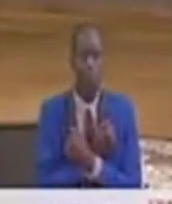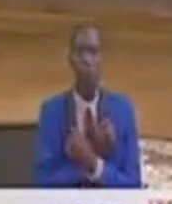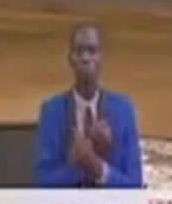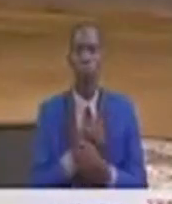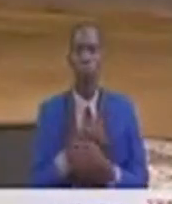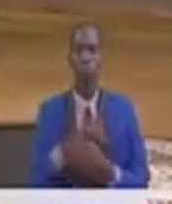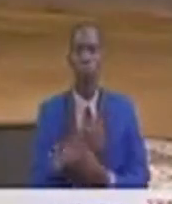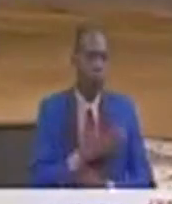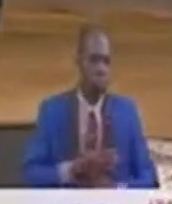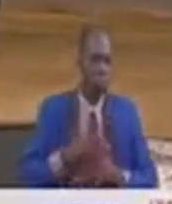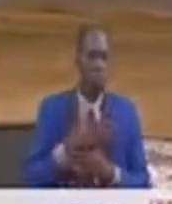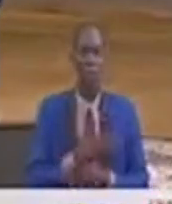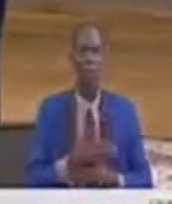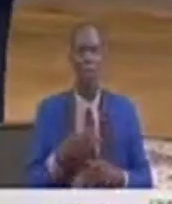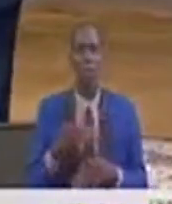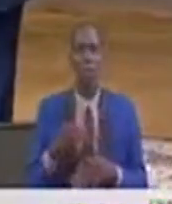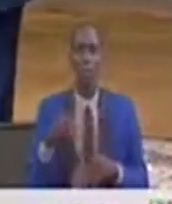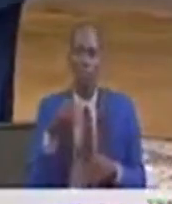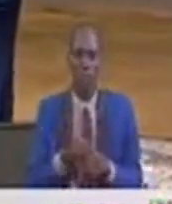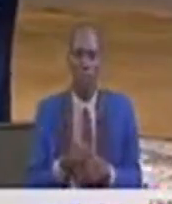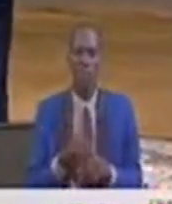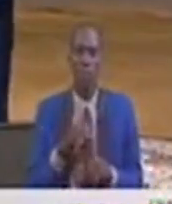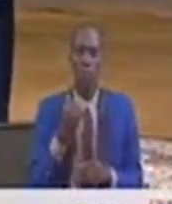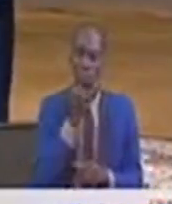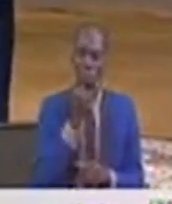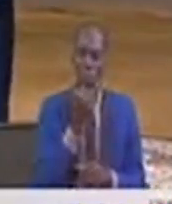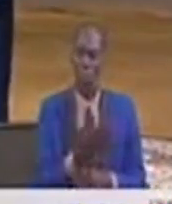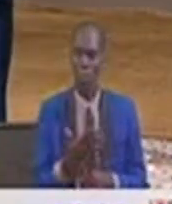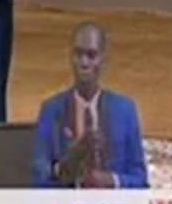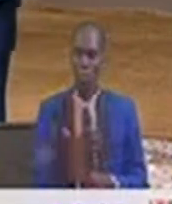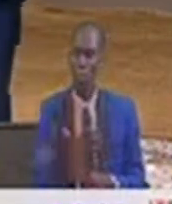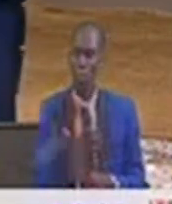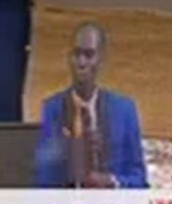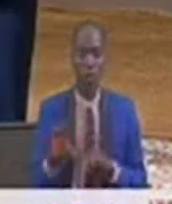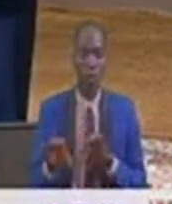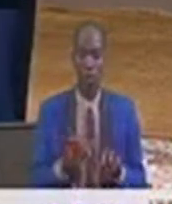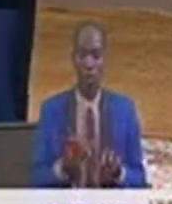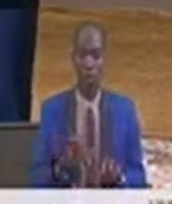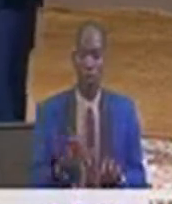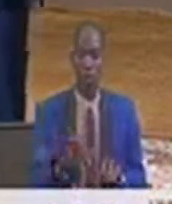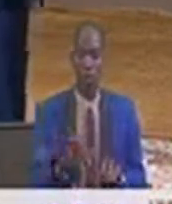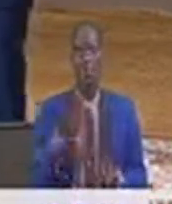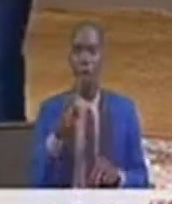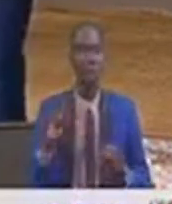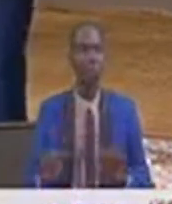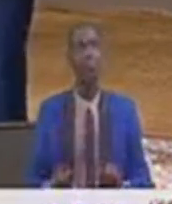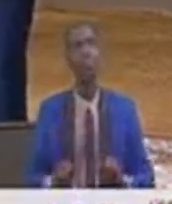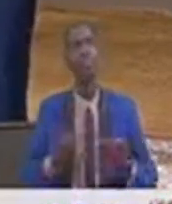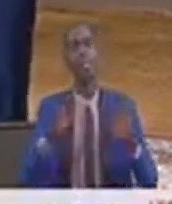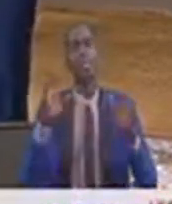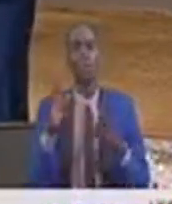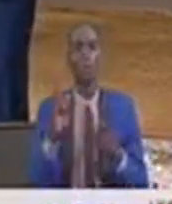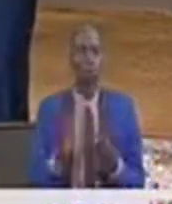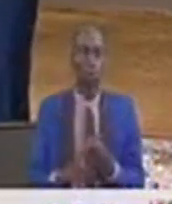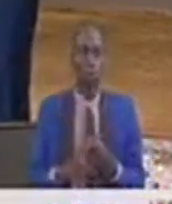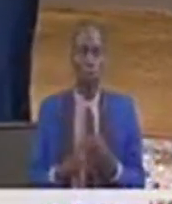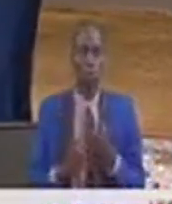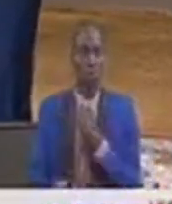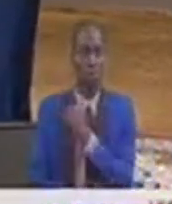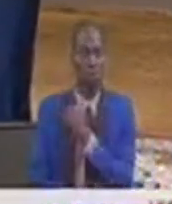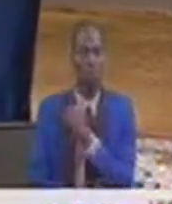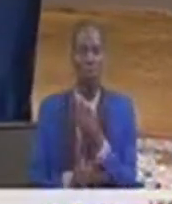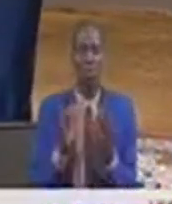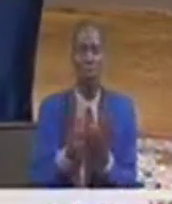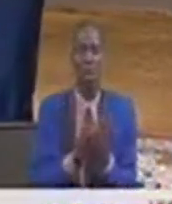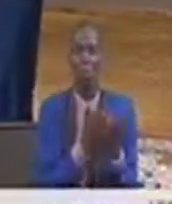fleshly pleasure in what you're doing, you're yielding to temptation, and it's death, spiritual death,